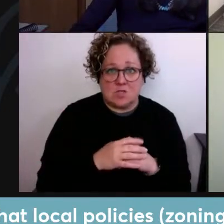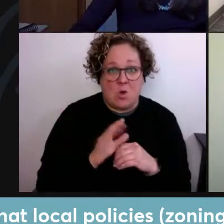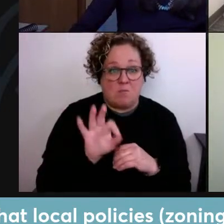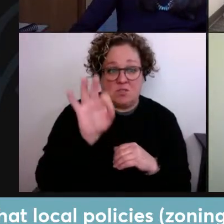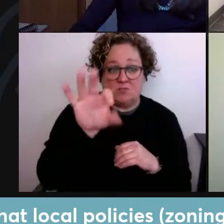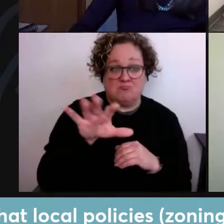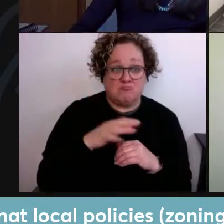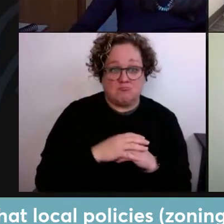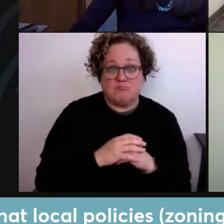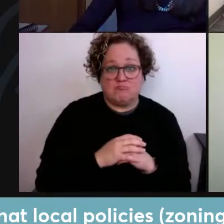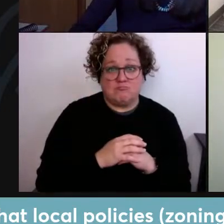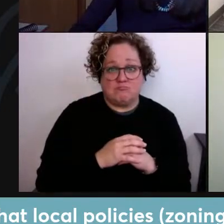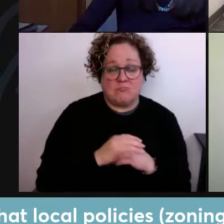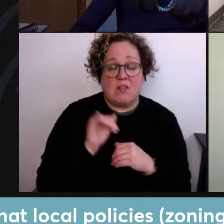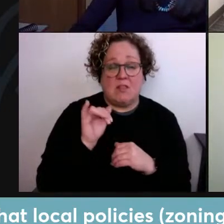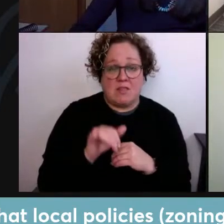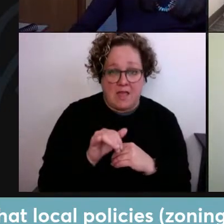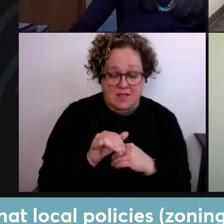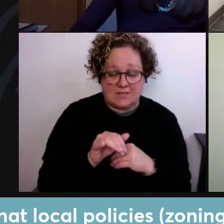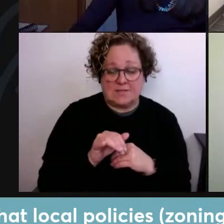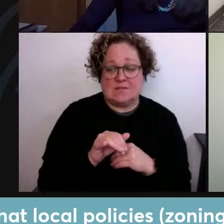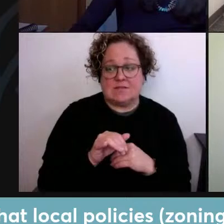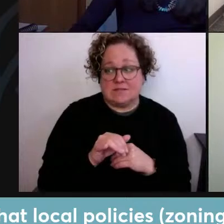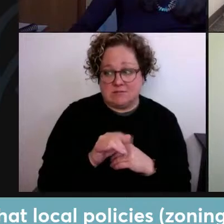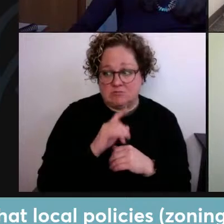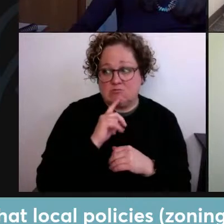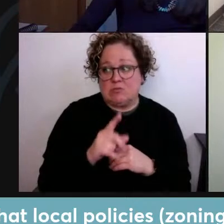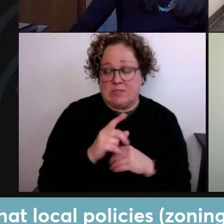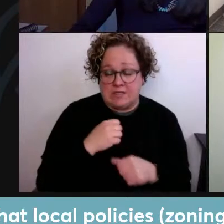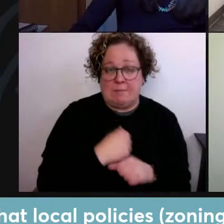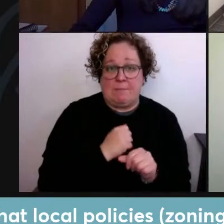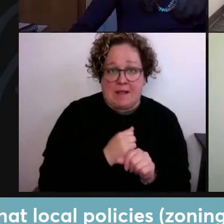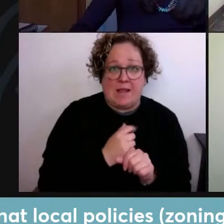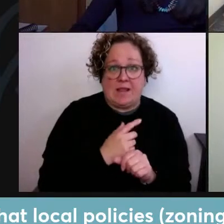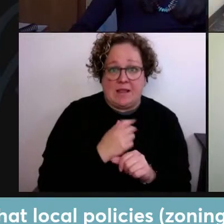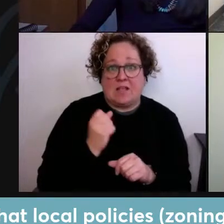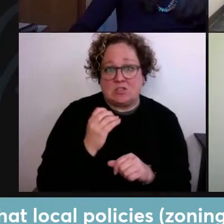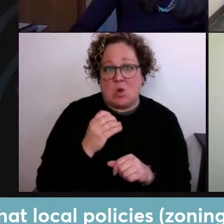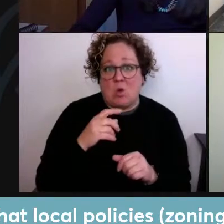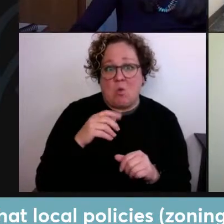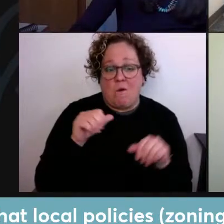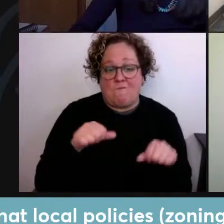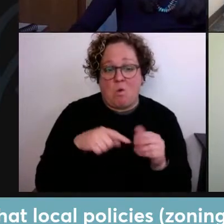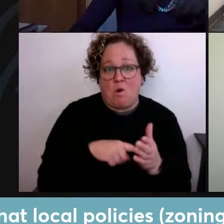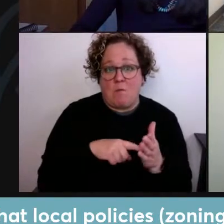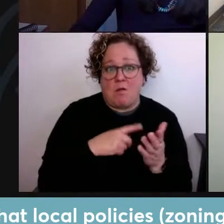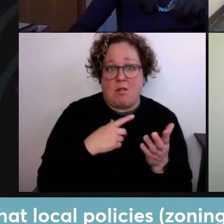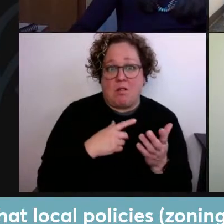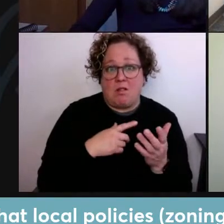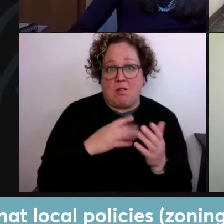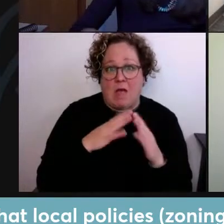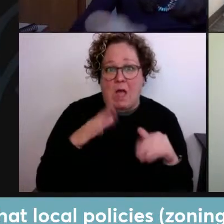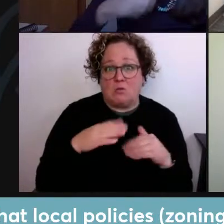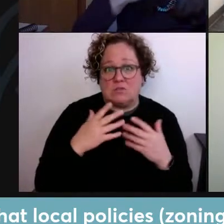there. That's definitely making it so affordable housing doesn't happen in just the county I'm living in.